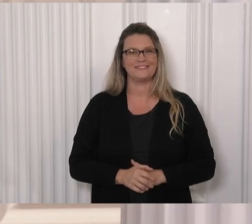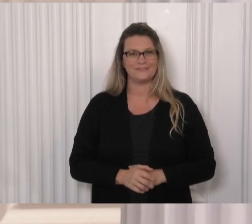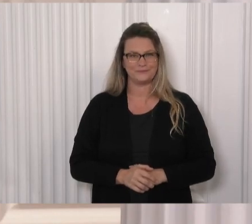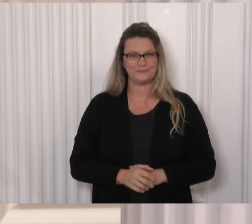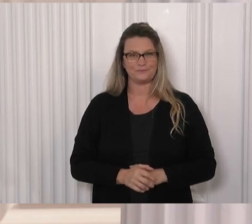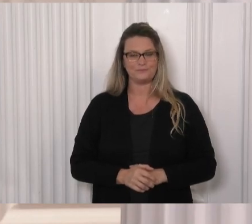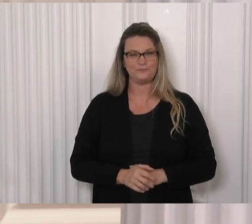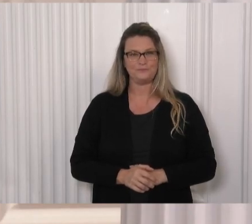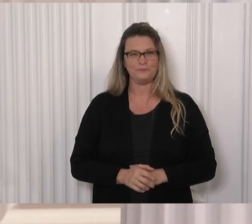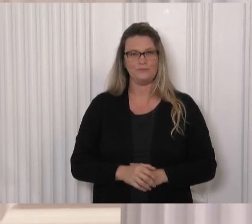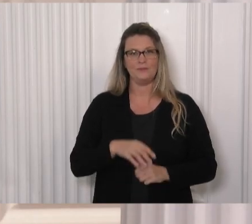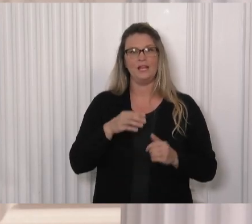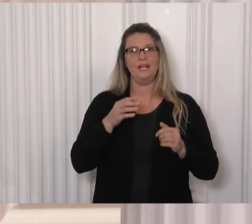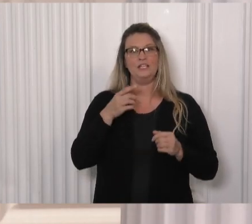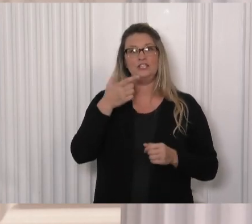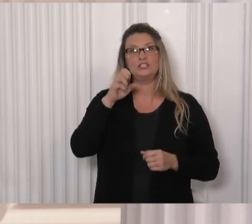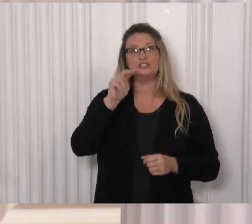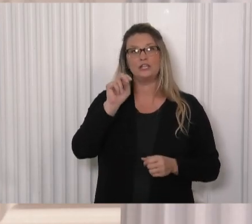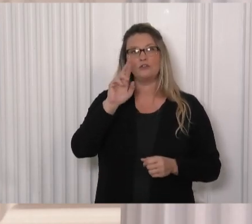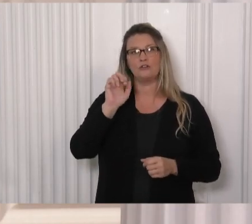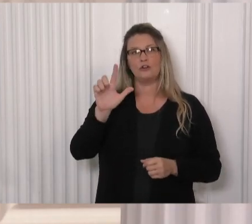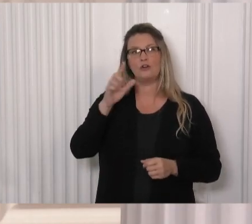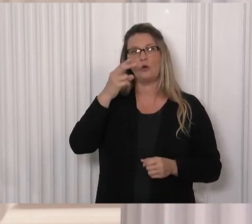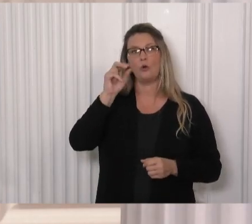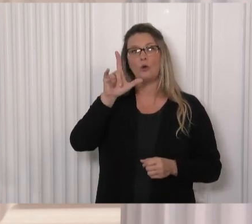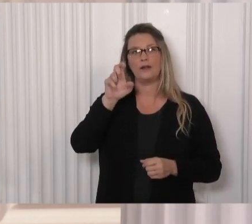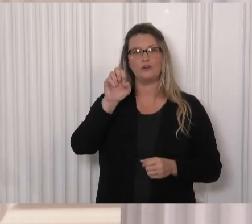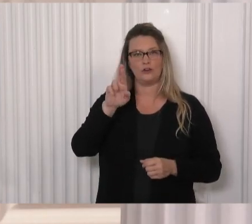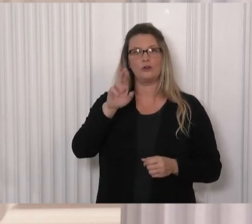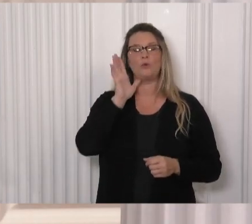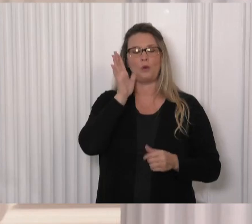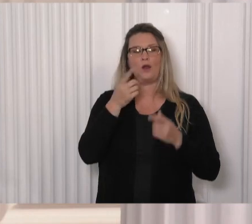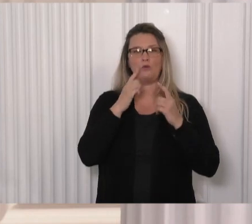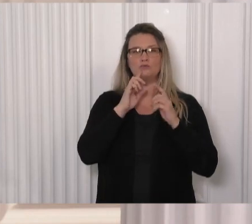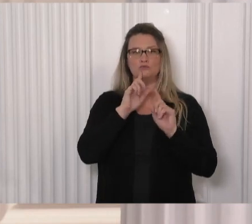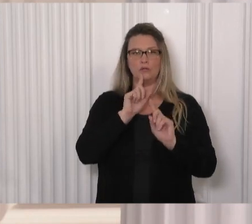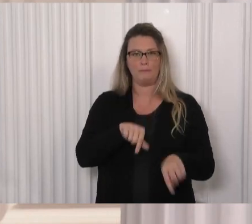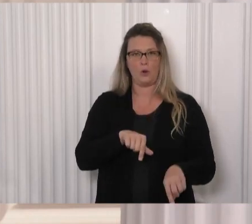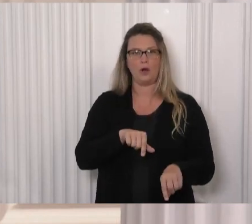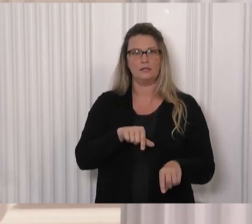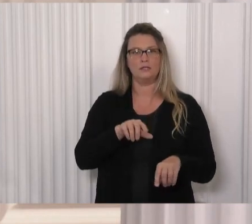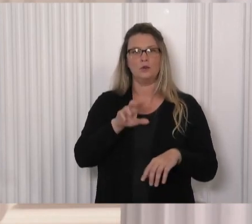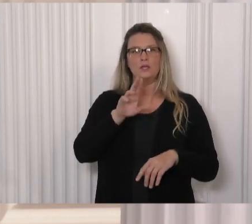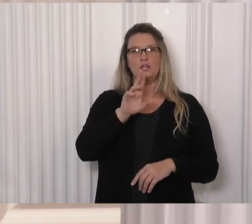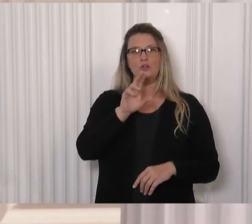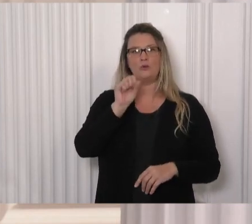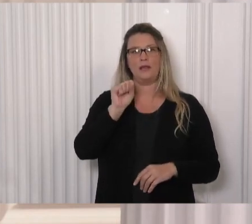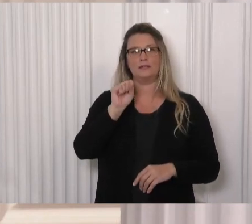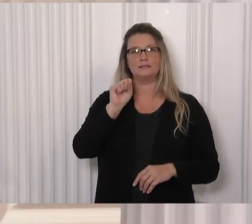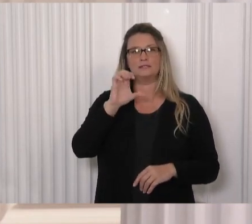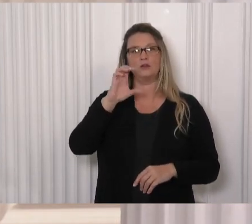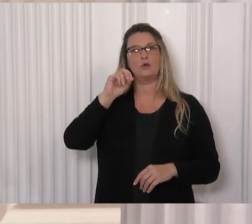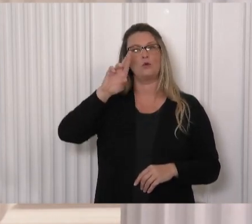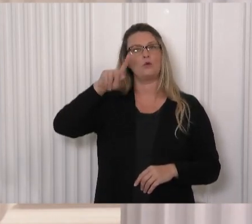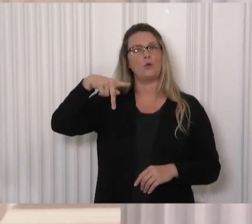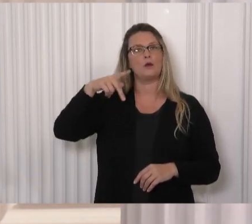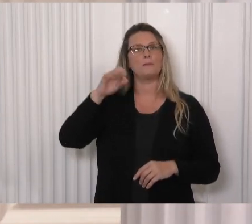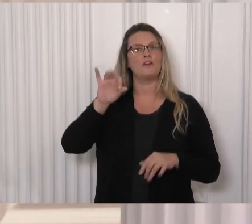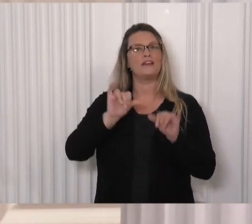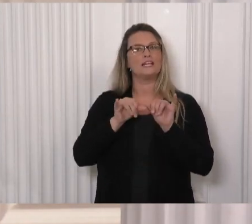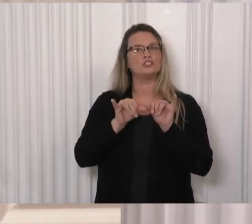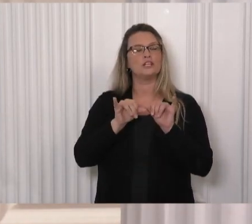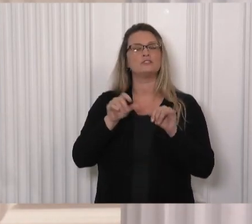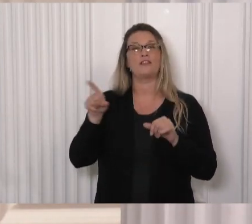General Hoyer is going to report on, he's working with the U.S. Corps of Engineers, and they're